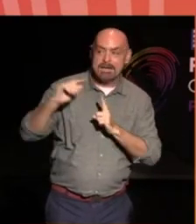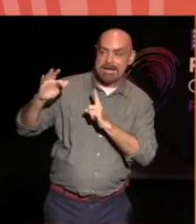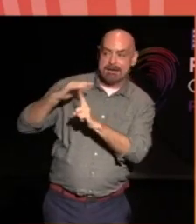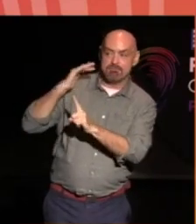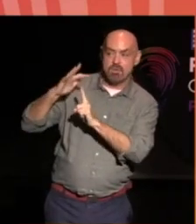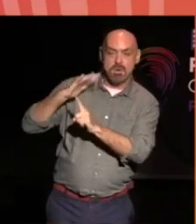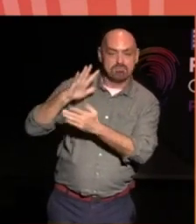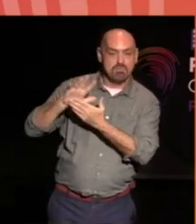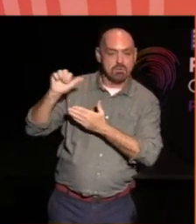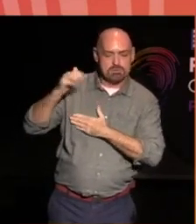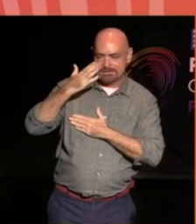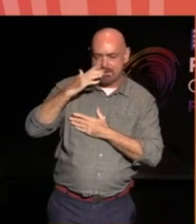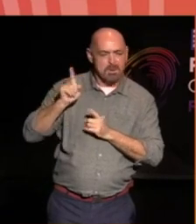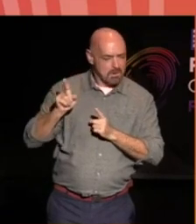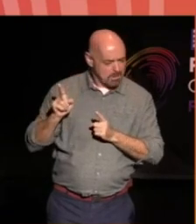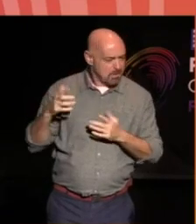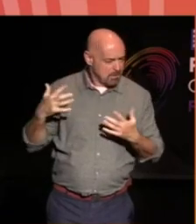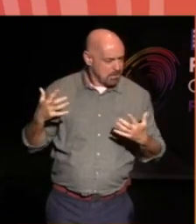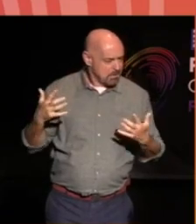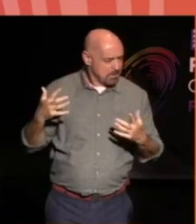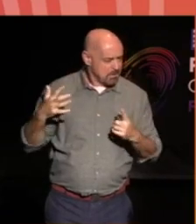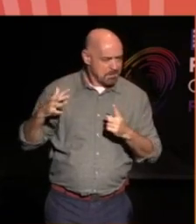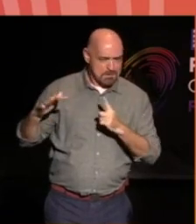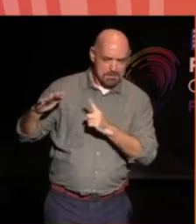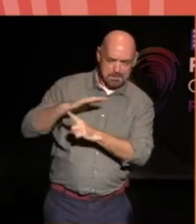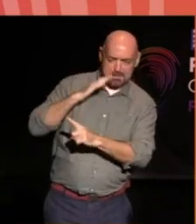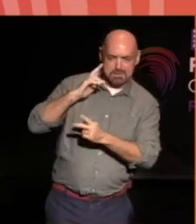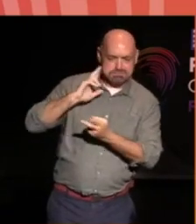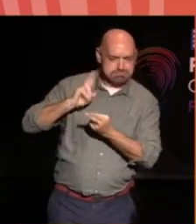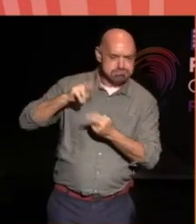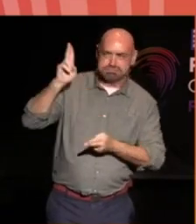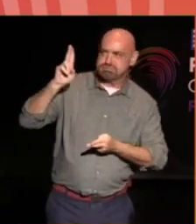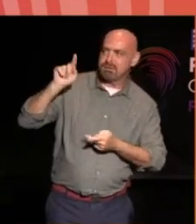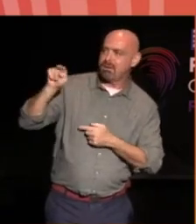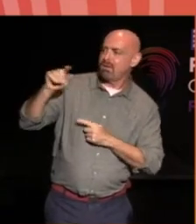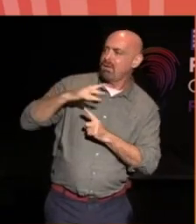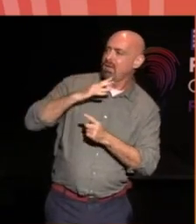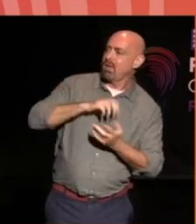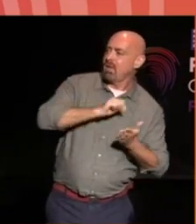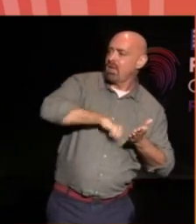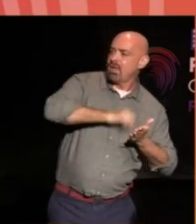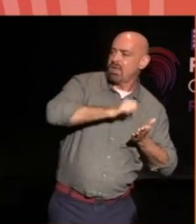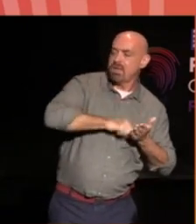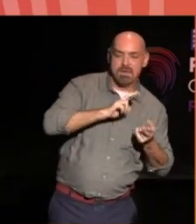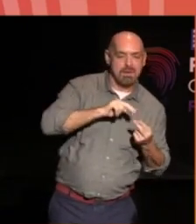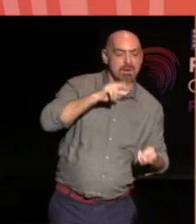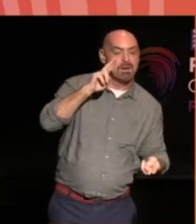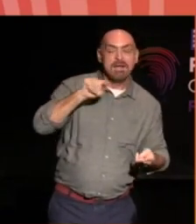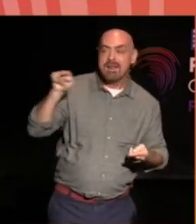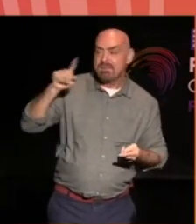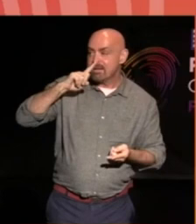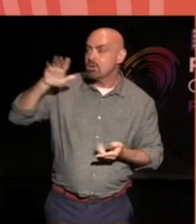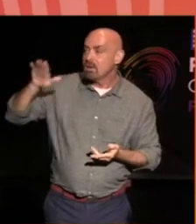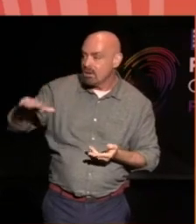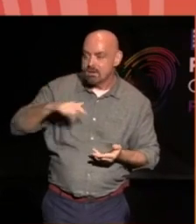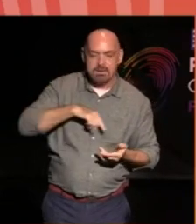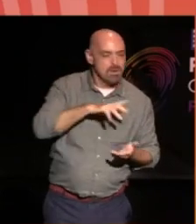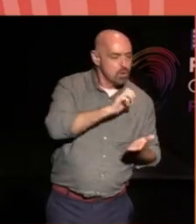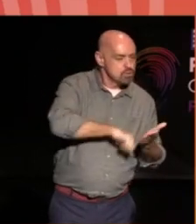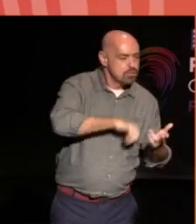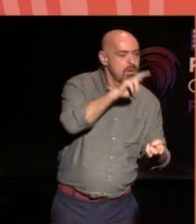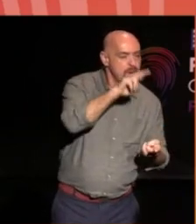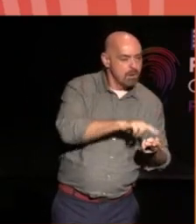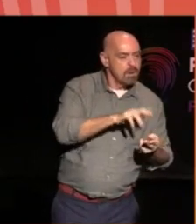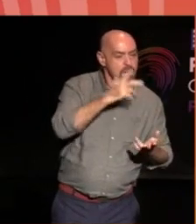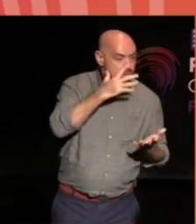culture has really kind of ramped up consumption, and it could really change consumer behavior in the same way, kind of in the